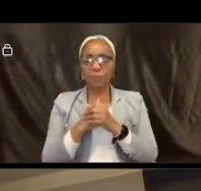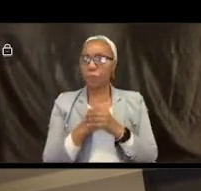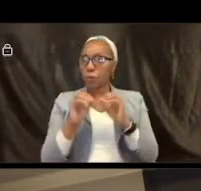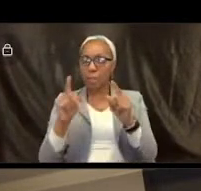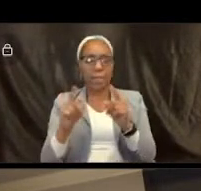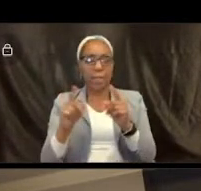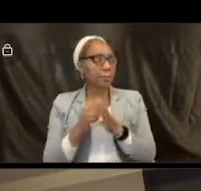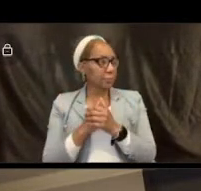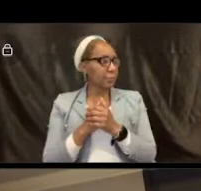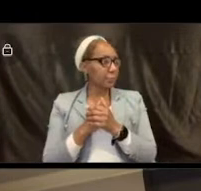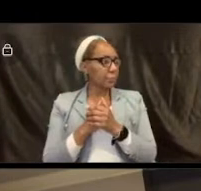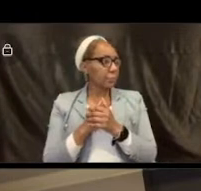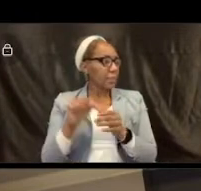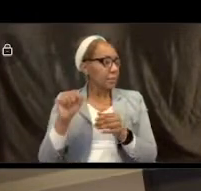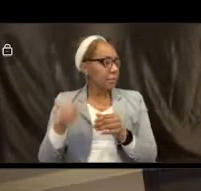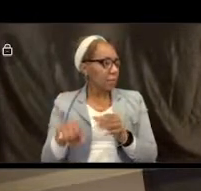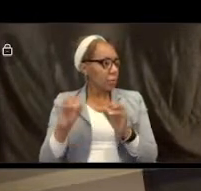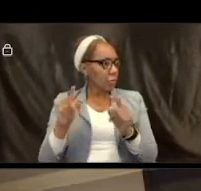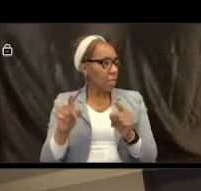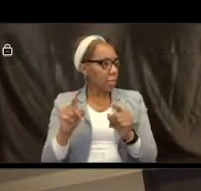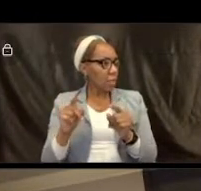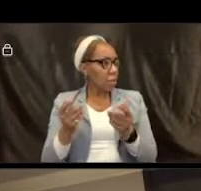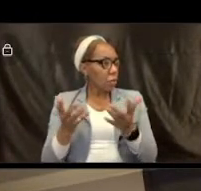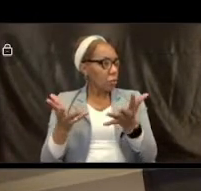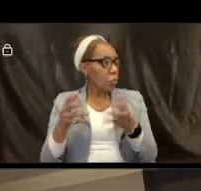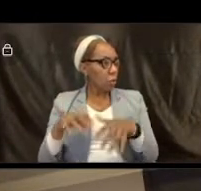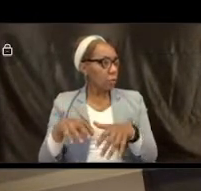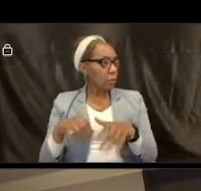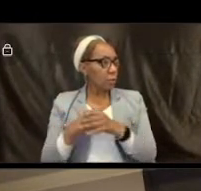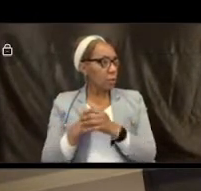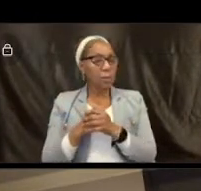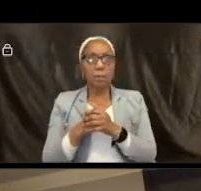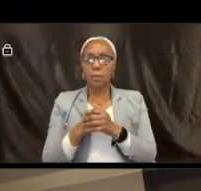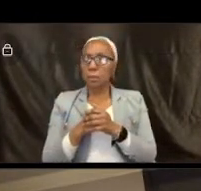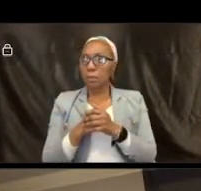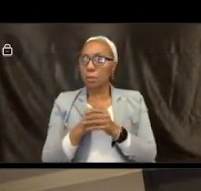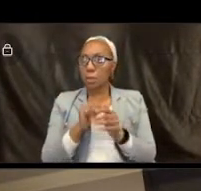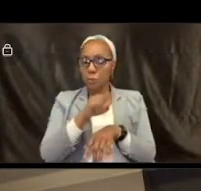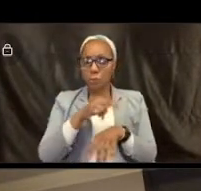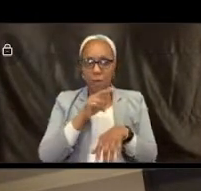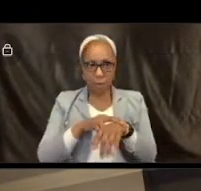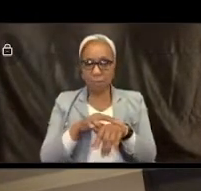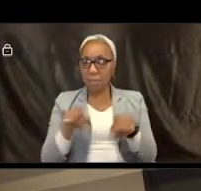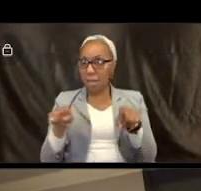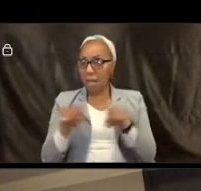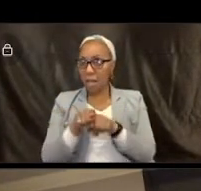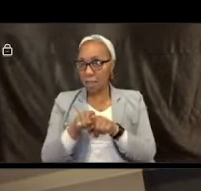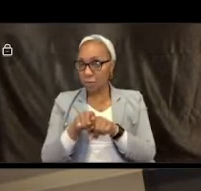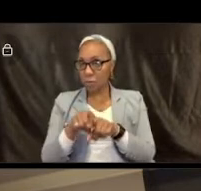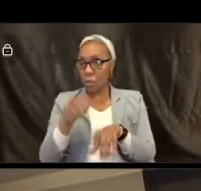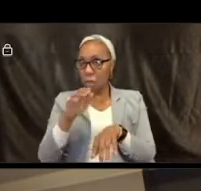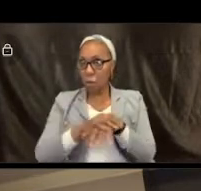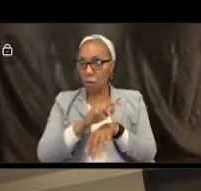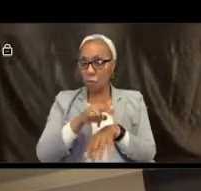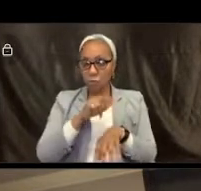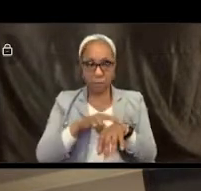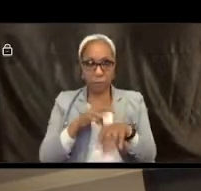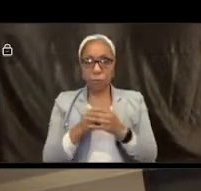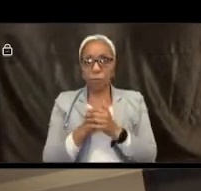First item. Yes, Chair, would you like to take the regular agenda items as they appear on regular? 8